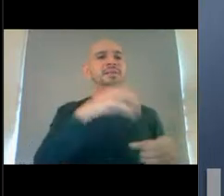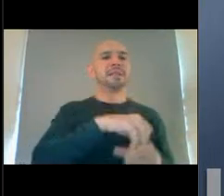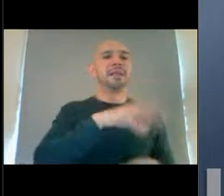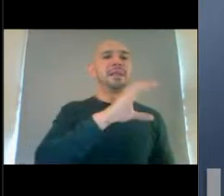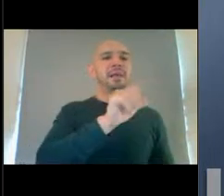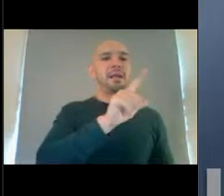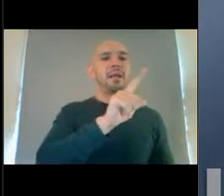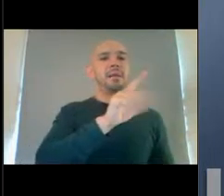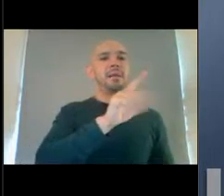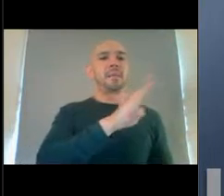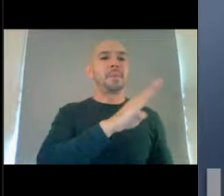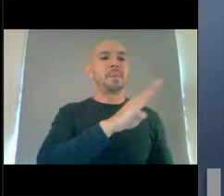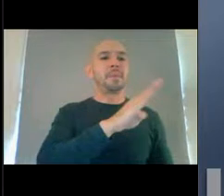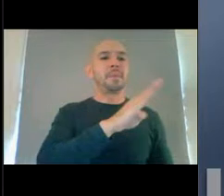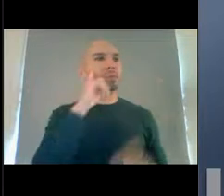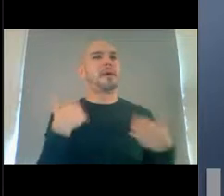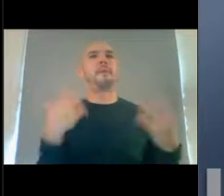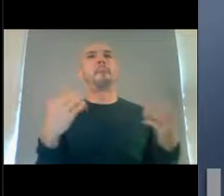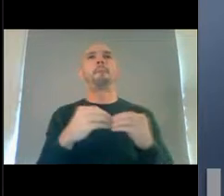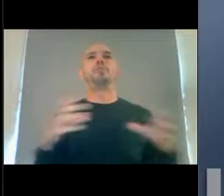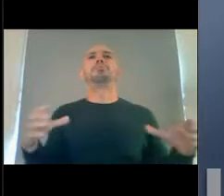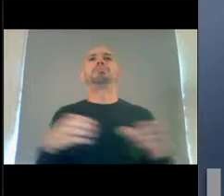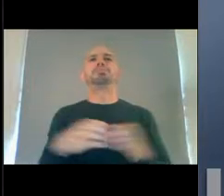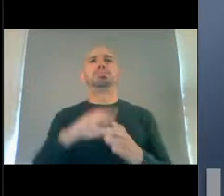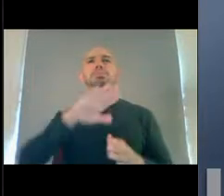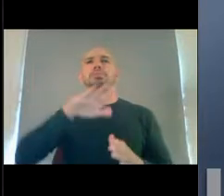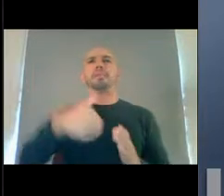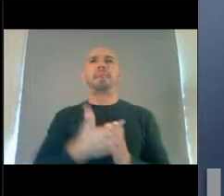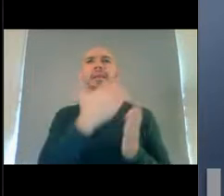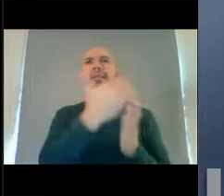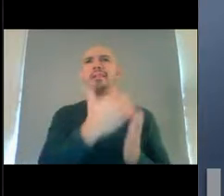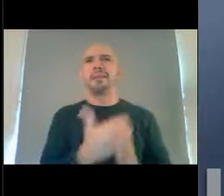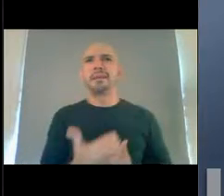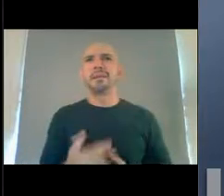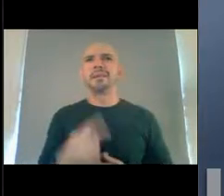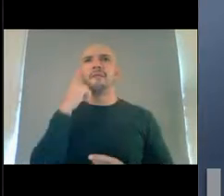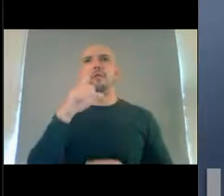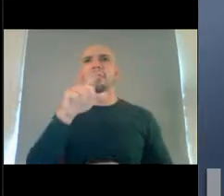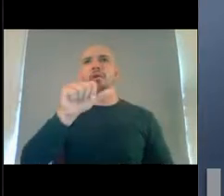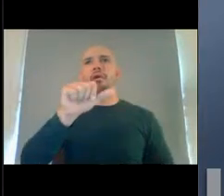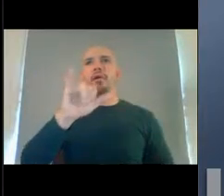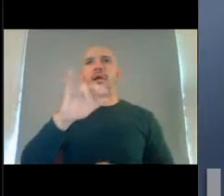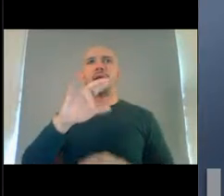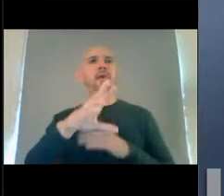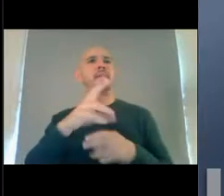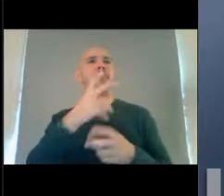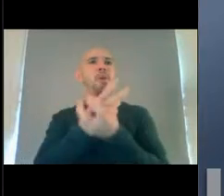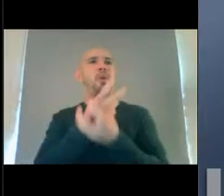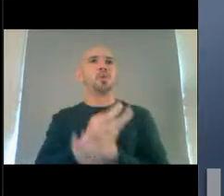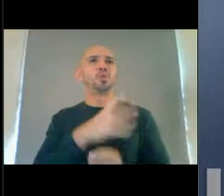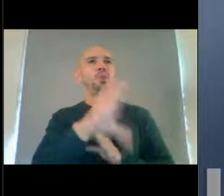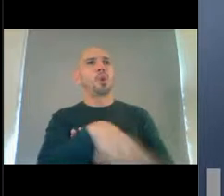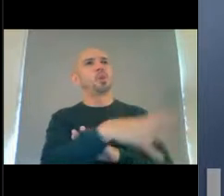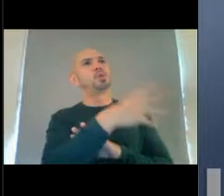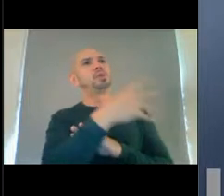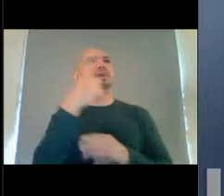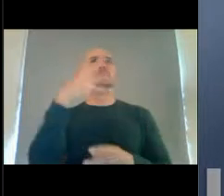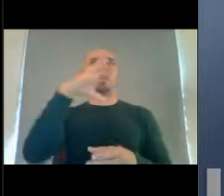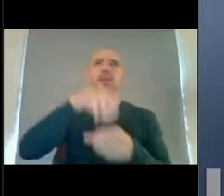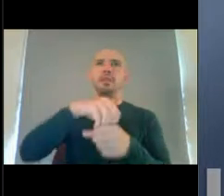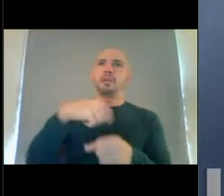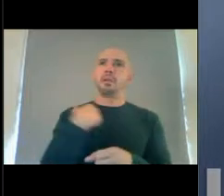can have a more complete list of air pollutants reported as the performance metrics because there are